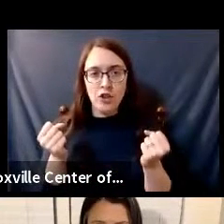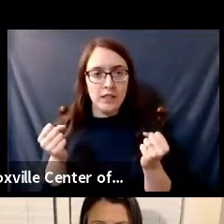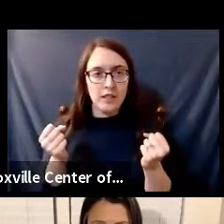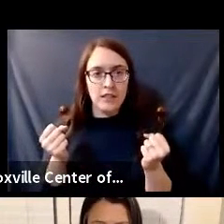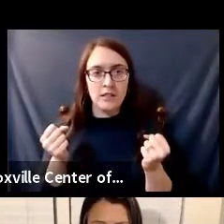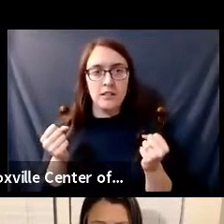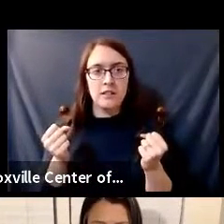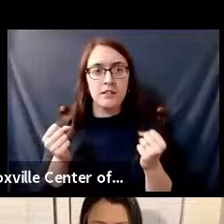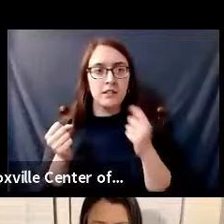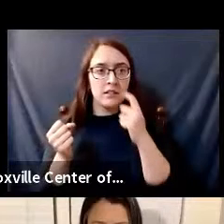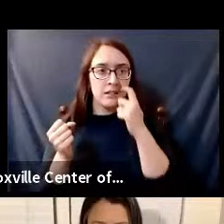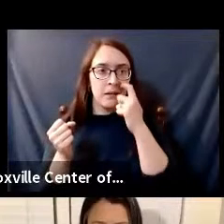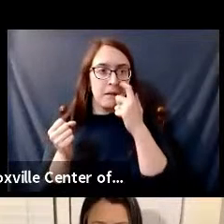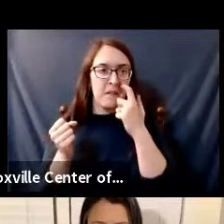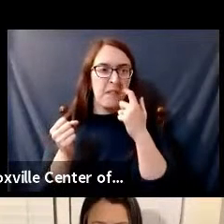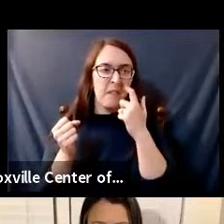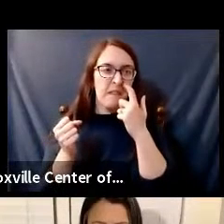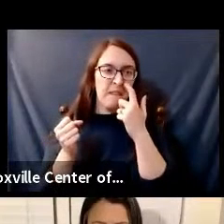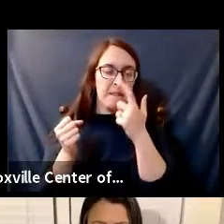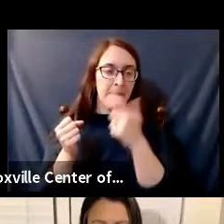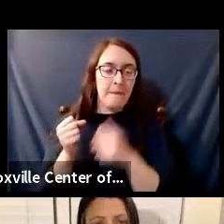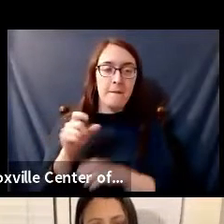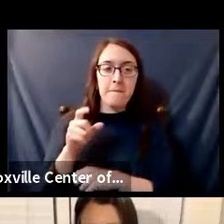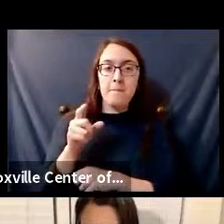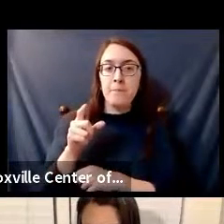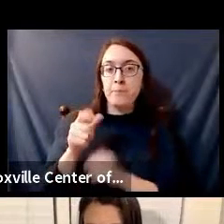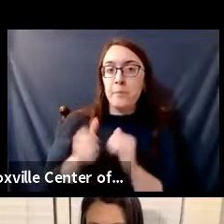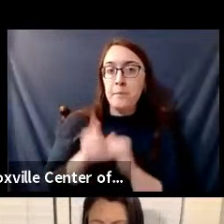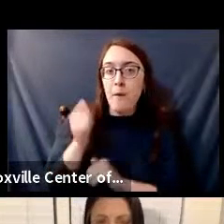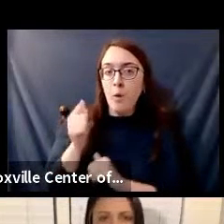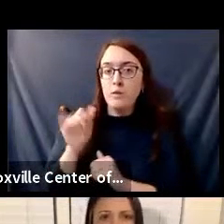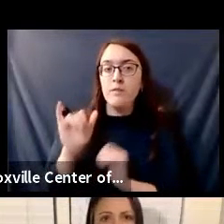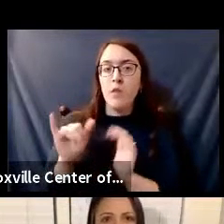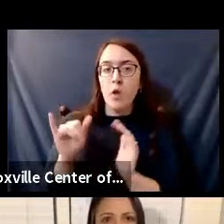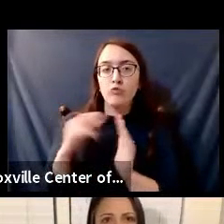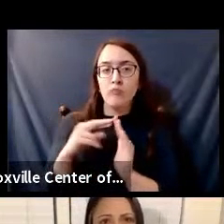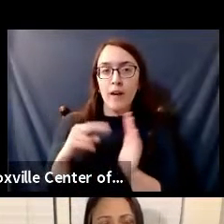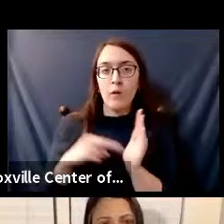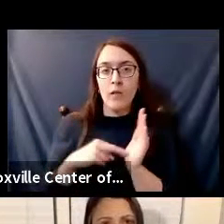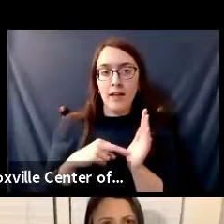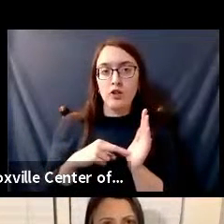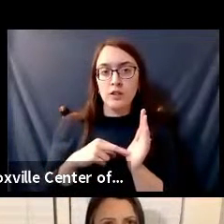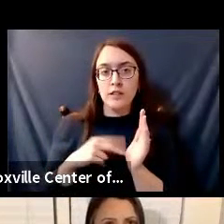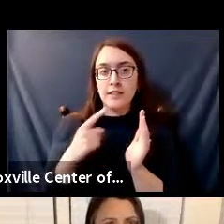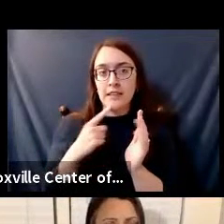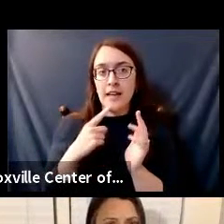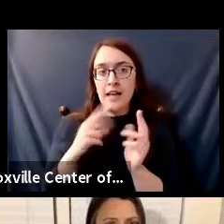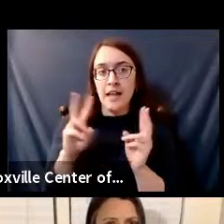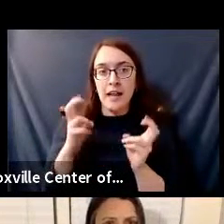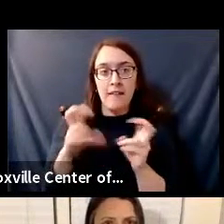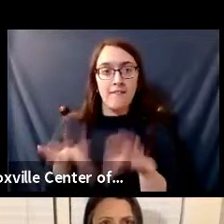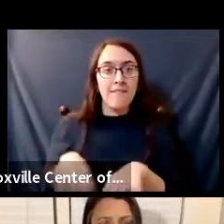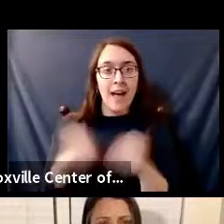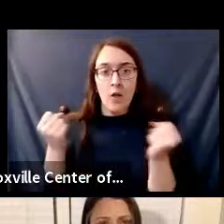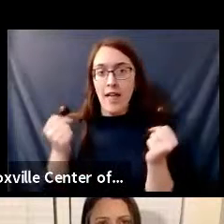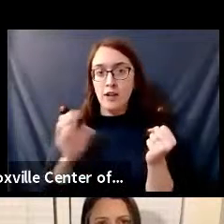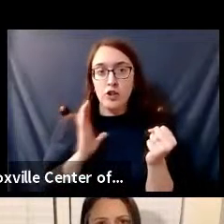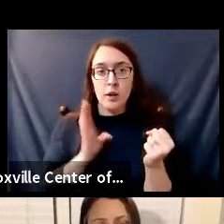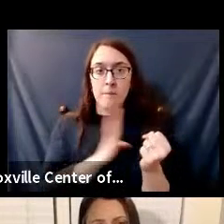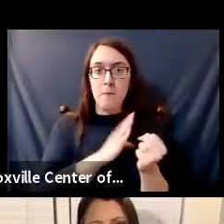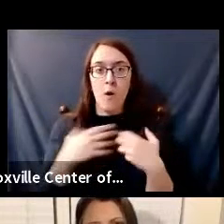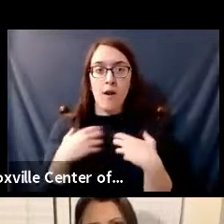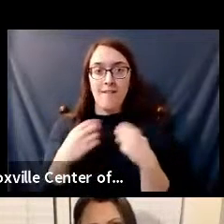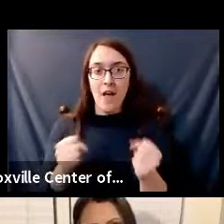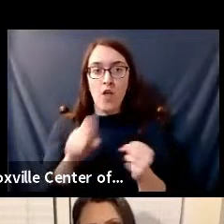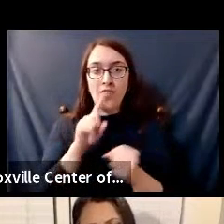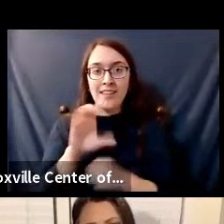what most of these regulations recite the violation of a Board of Health order is a Class C